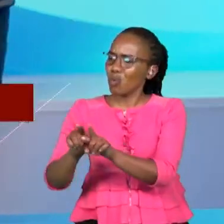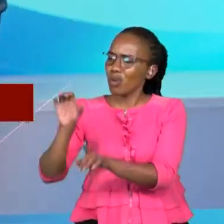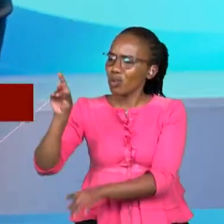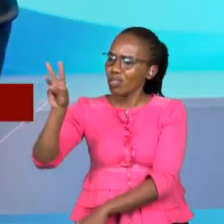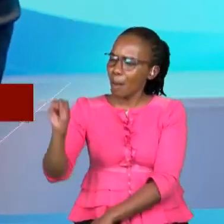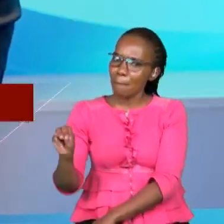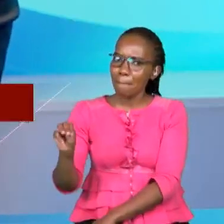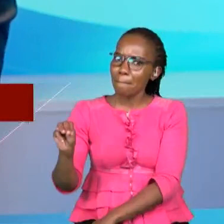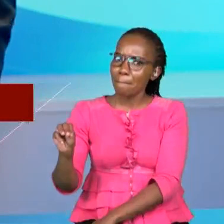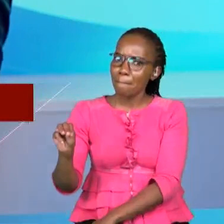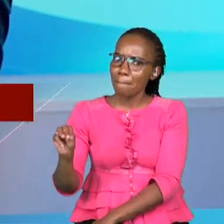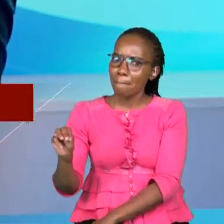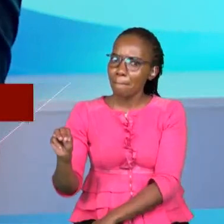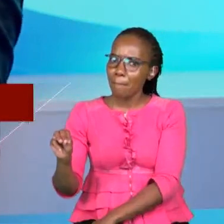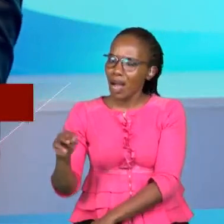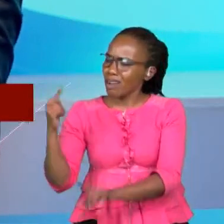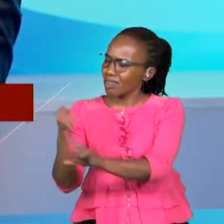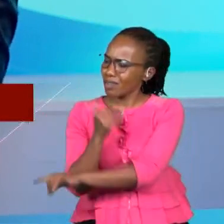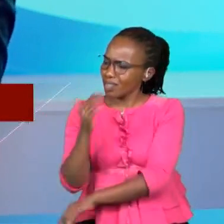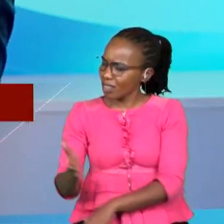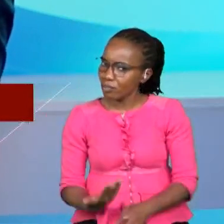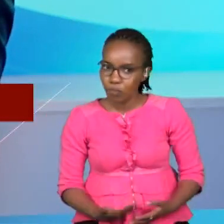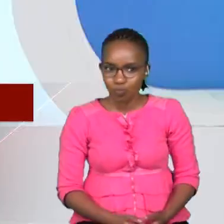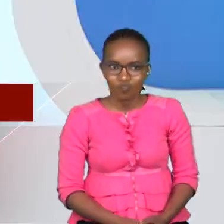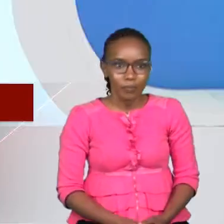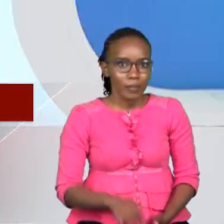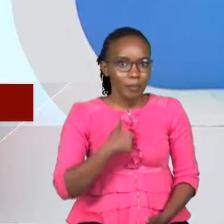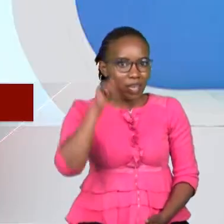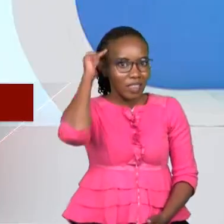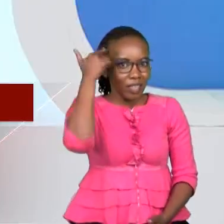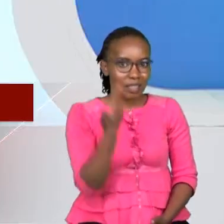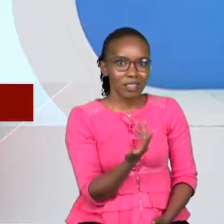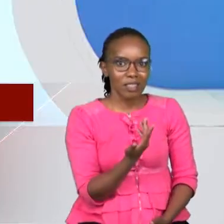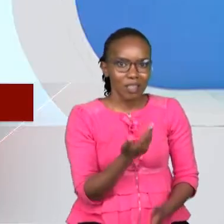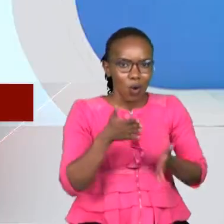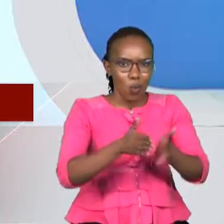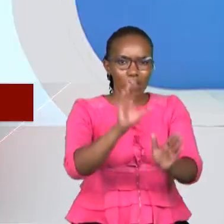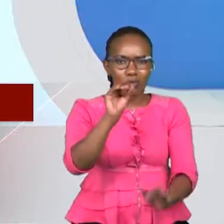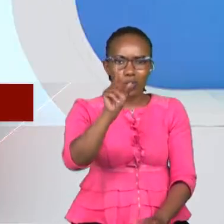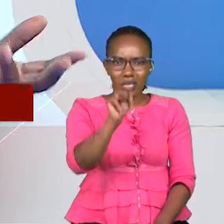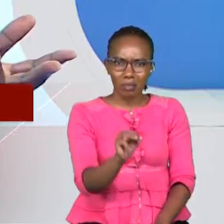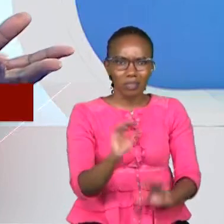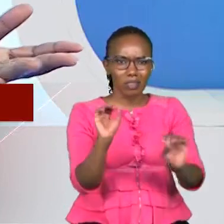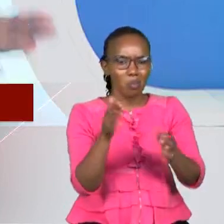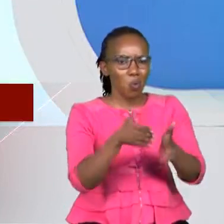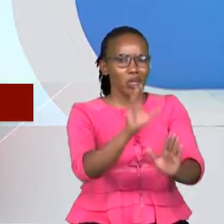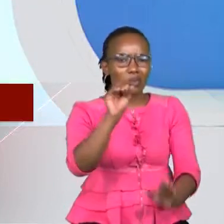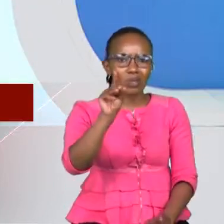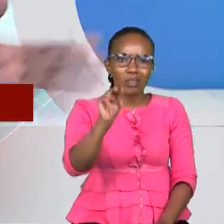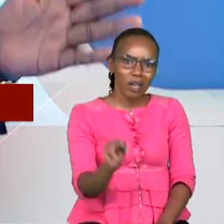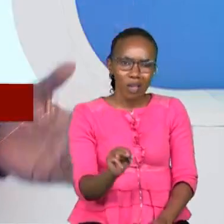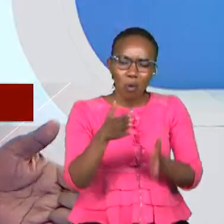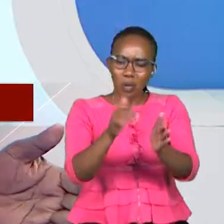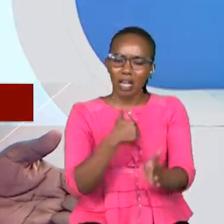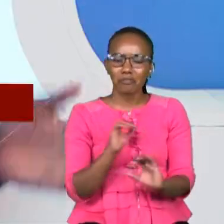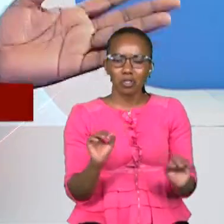be merged in and not make any difference. I think it's, there's no ways of ODM. You would talk about that the ways of ODM. There's no way.